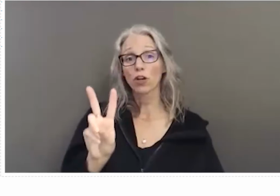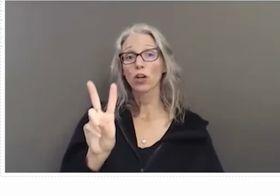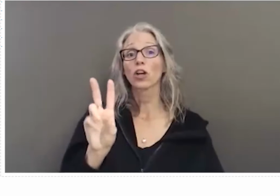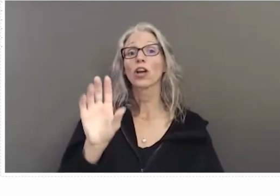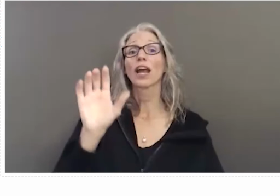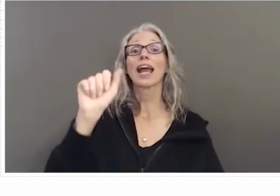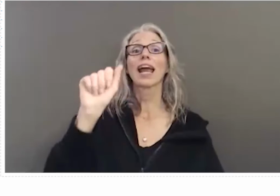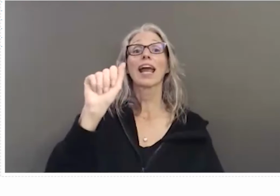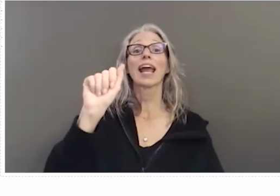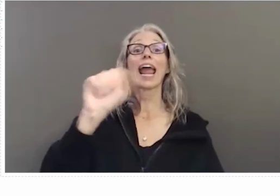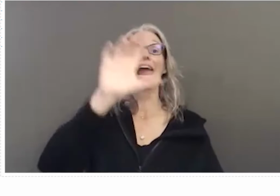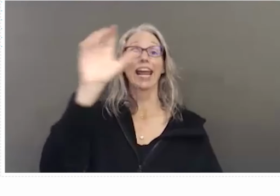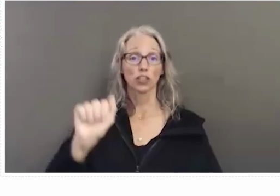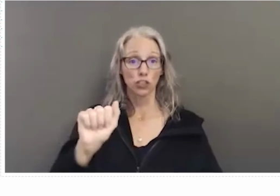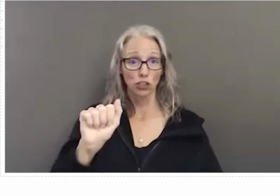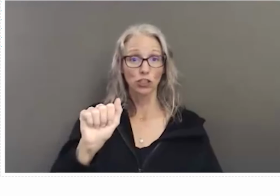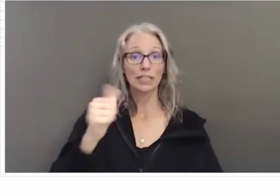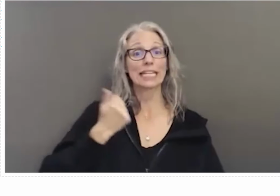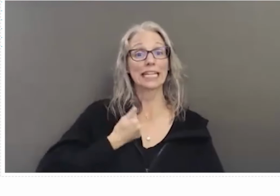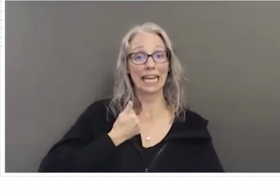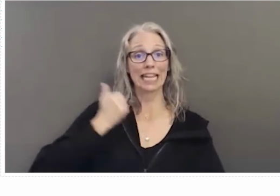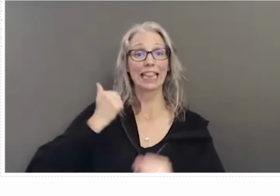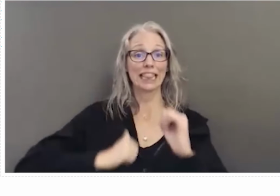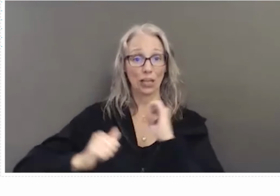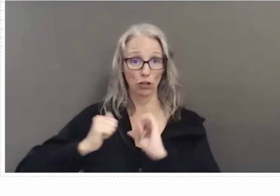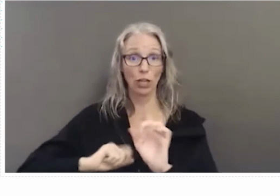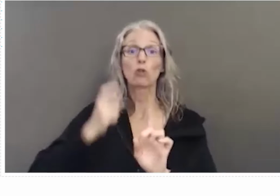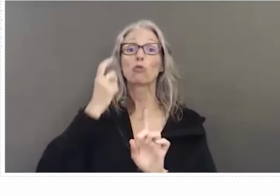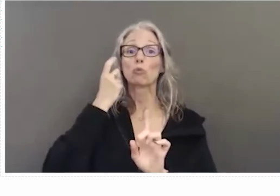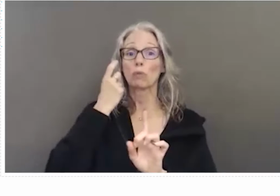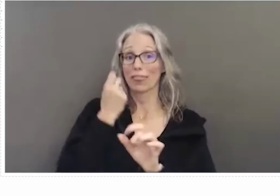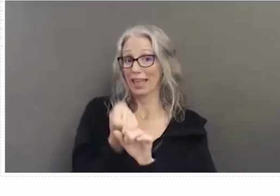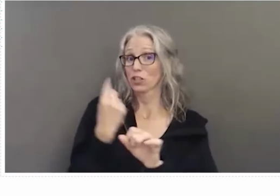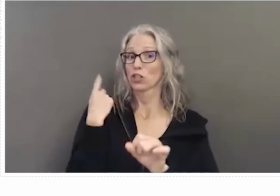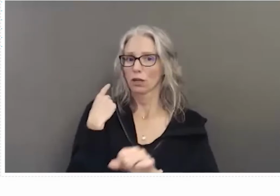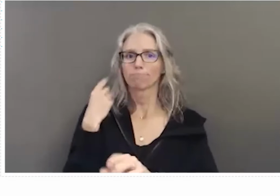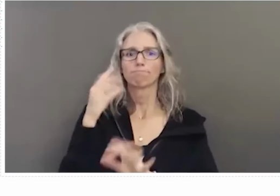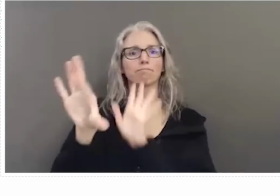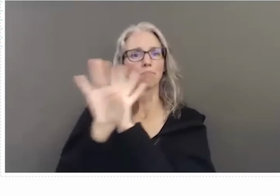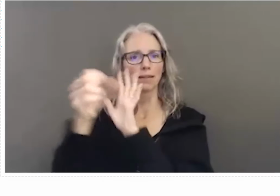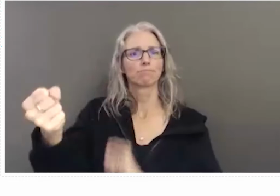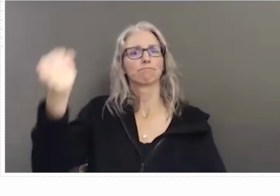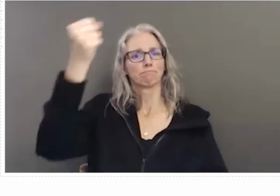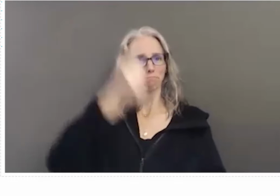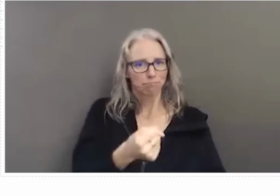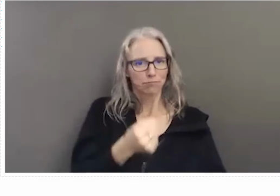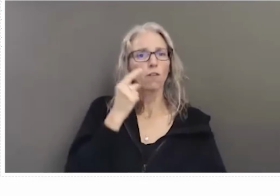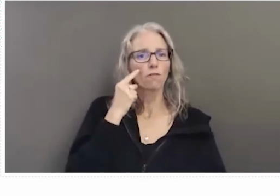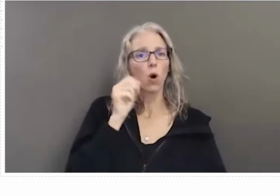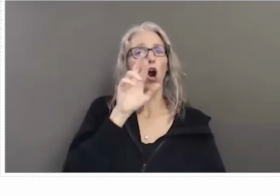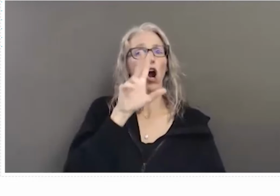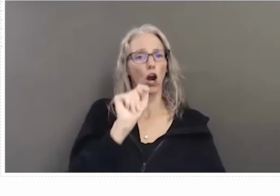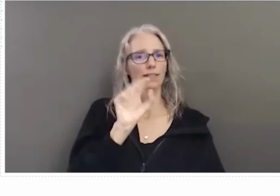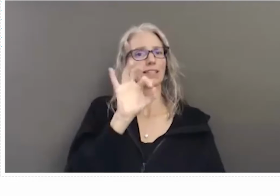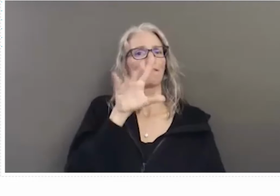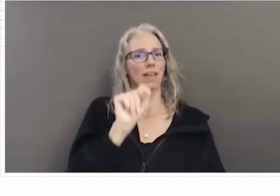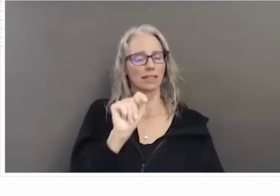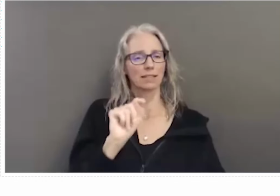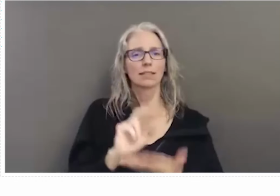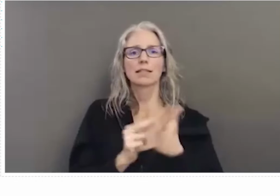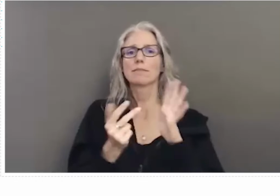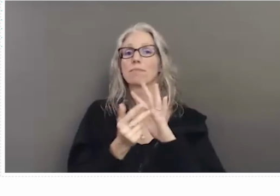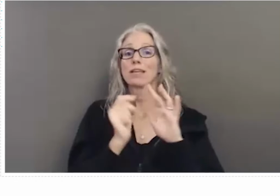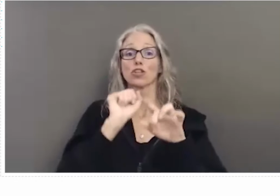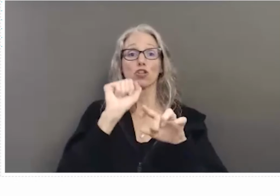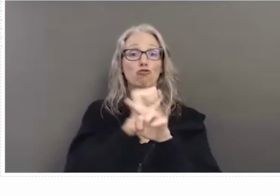was selected to participate in Arts Fest regional program last year. And so that gave your team access to training resources